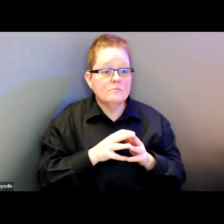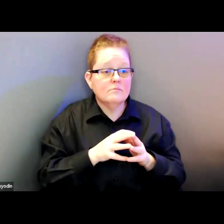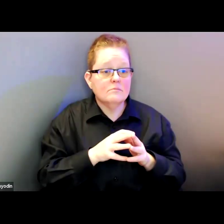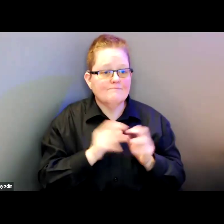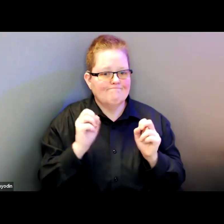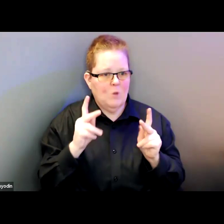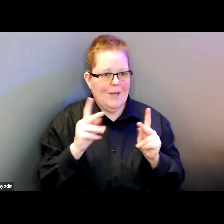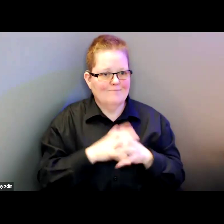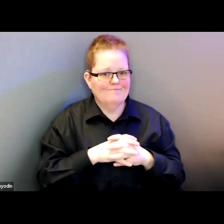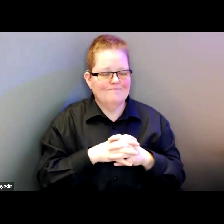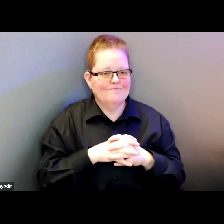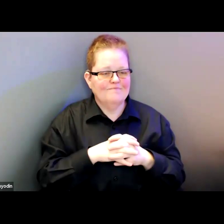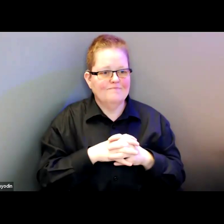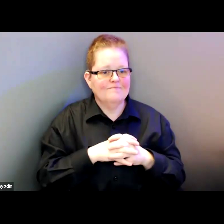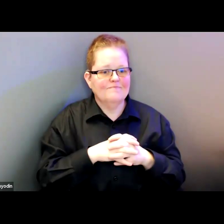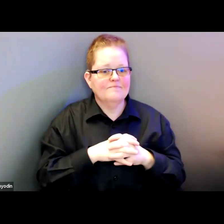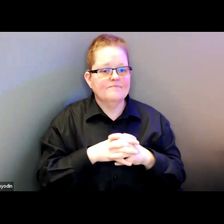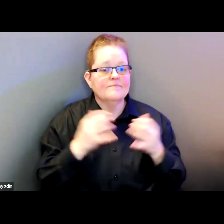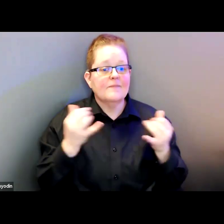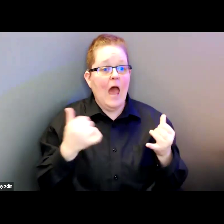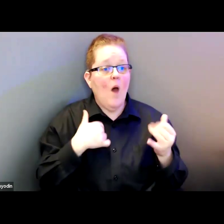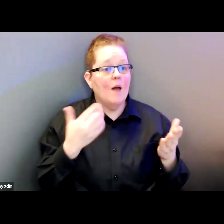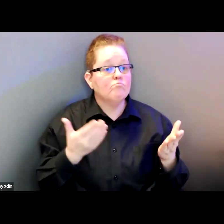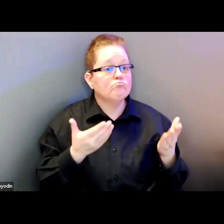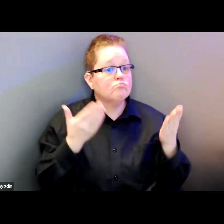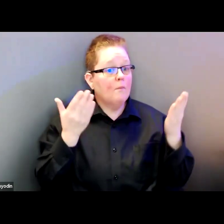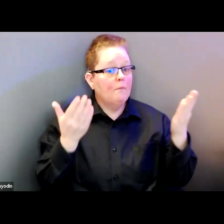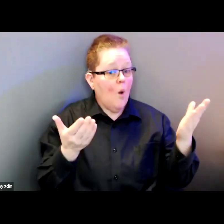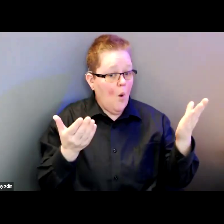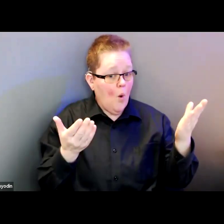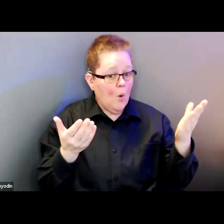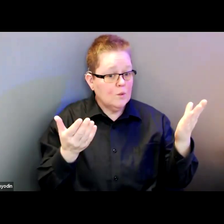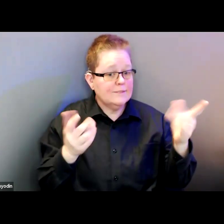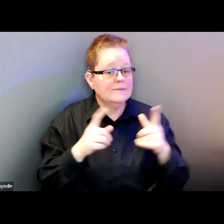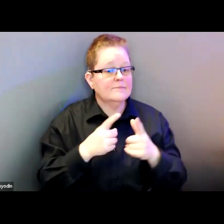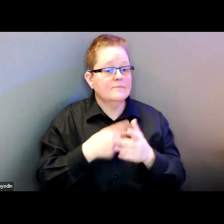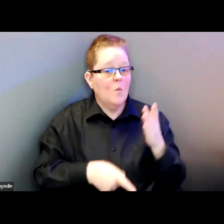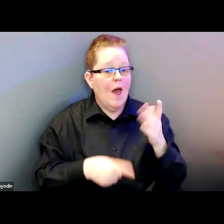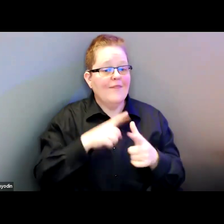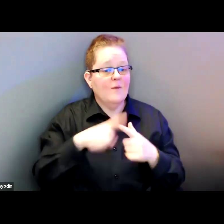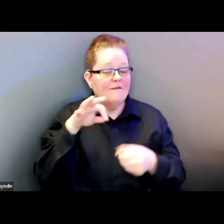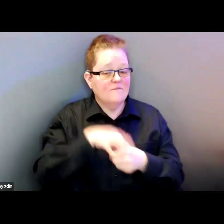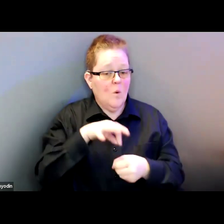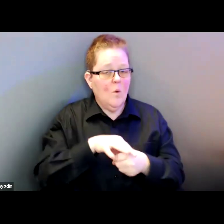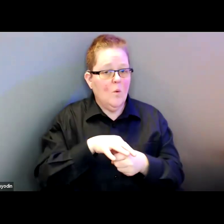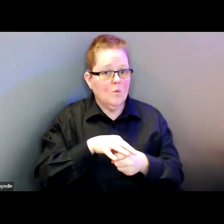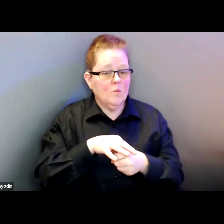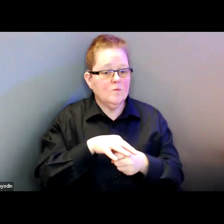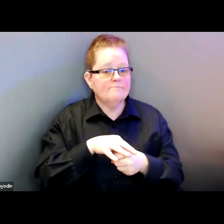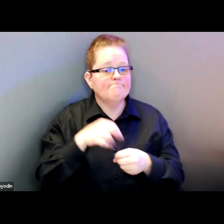Okay, so here's what I'm going to propose, and then we can vote on it. So what I suggest is